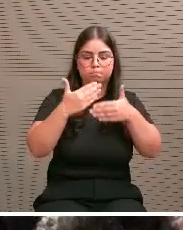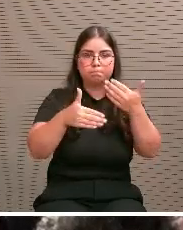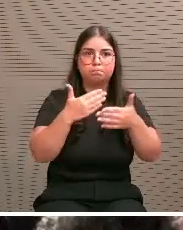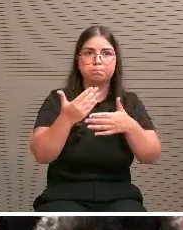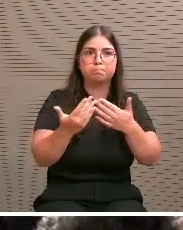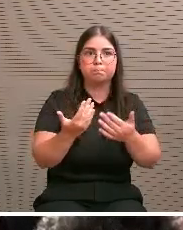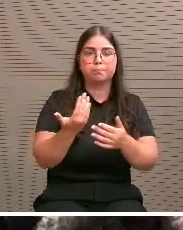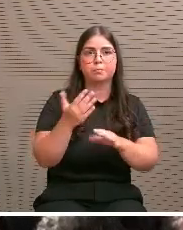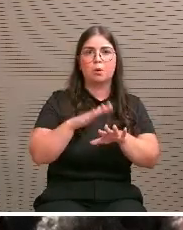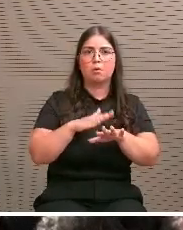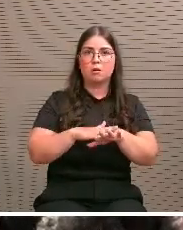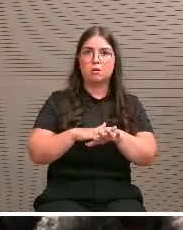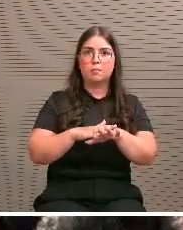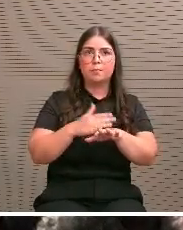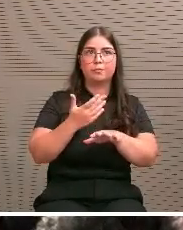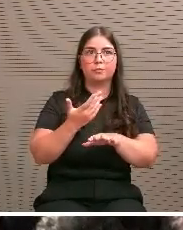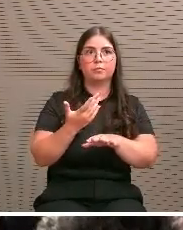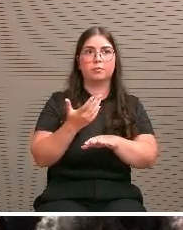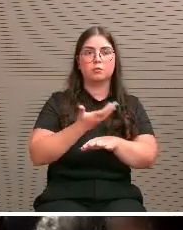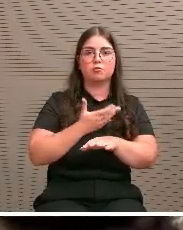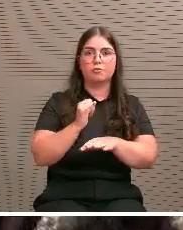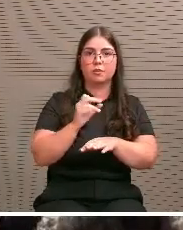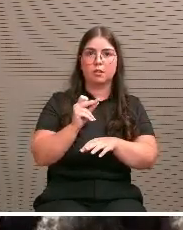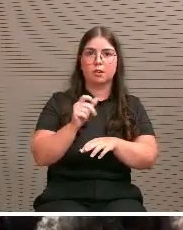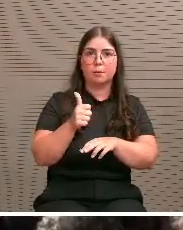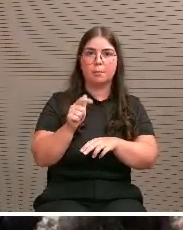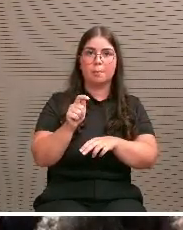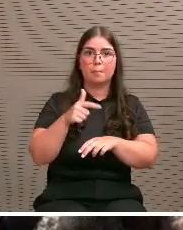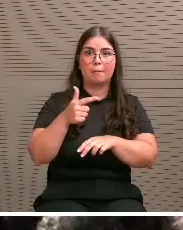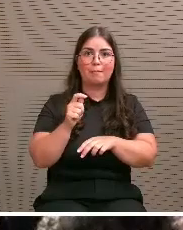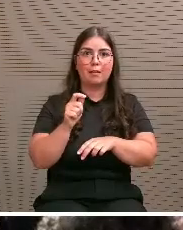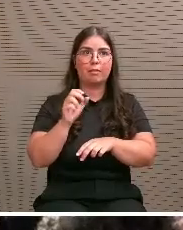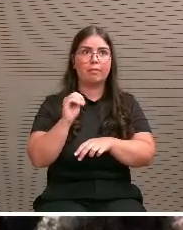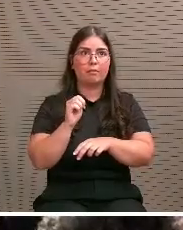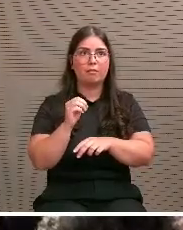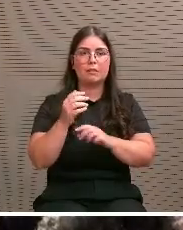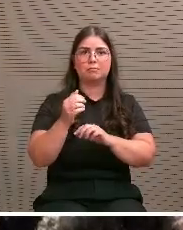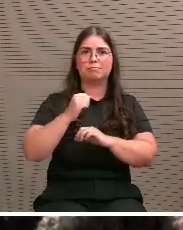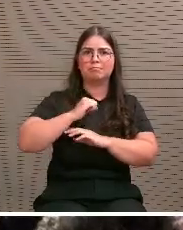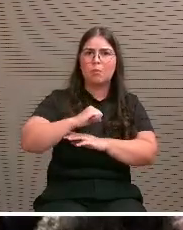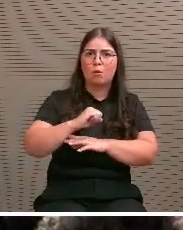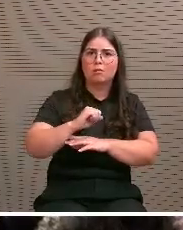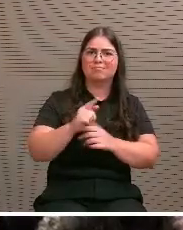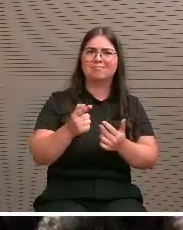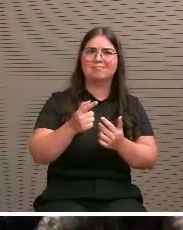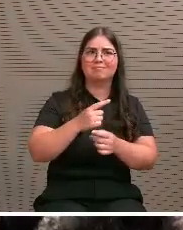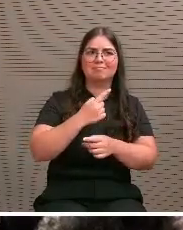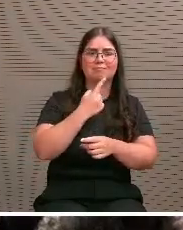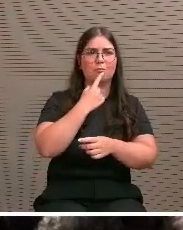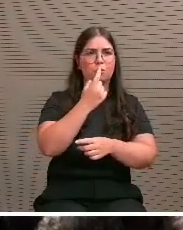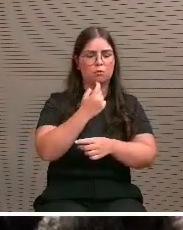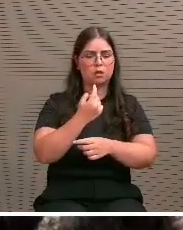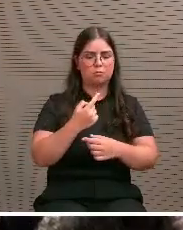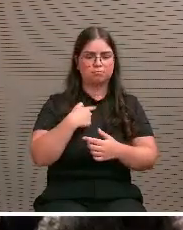think human insulin comes from? Have you ever been asked if you will donate a sample so that we can help the diabetics among